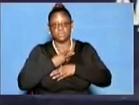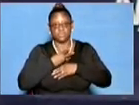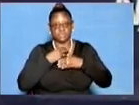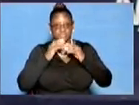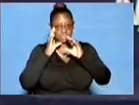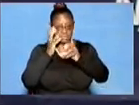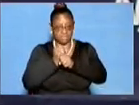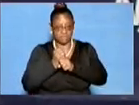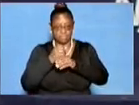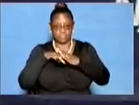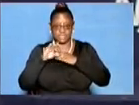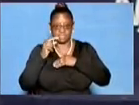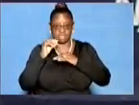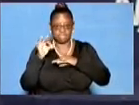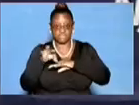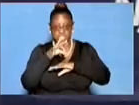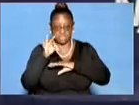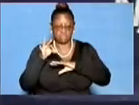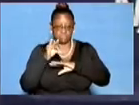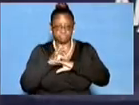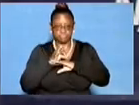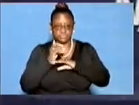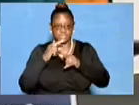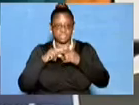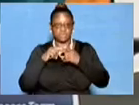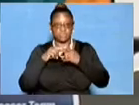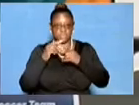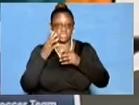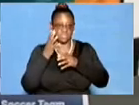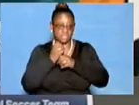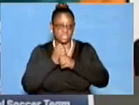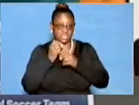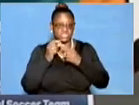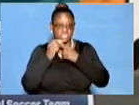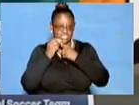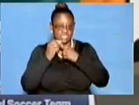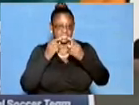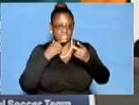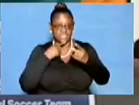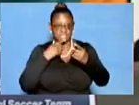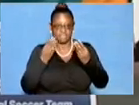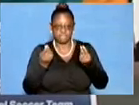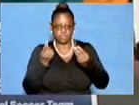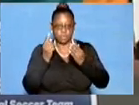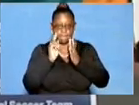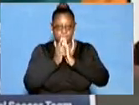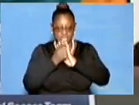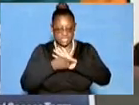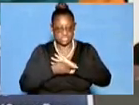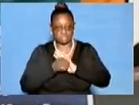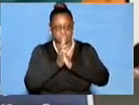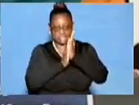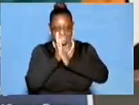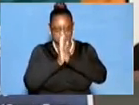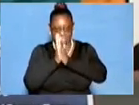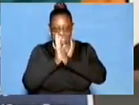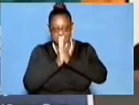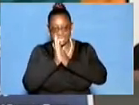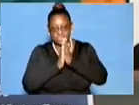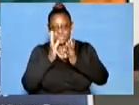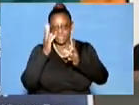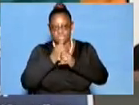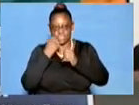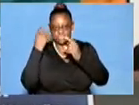field. And by doing that, we'll get our chances. Obviously, in the first couple minutes, it was electric. We scored the first goal, great